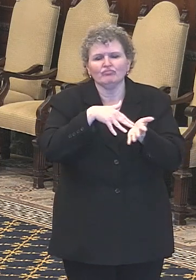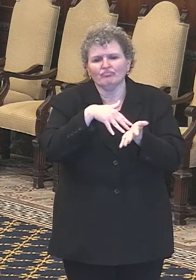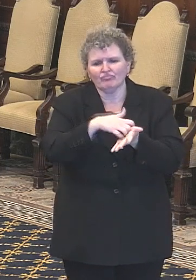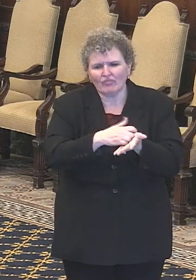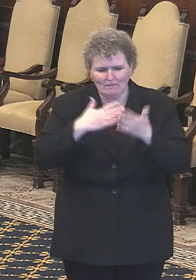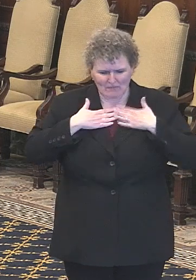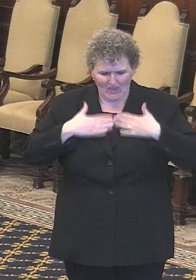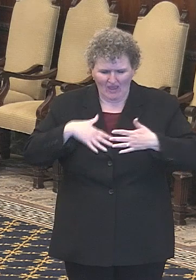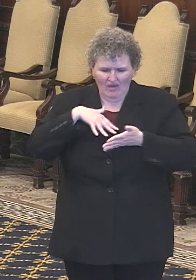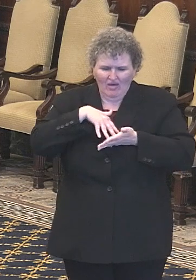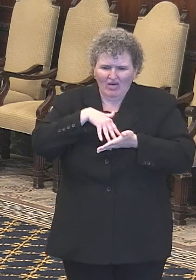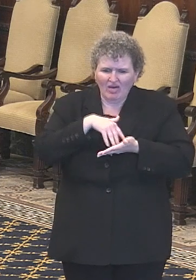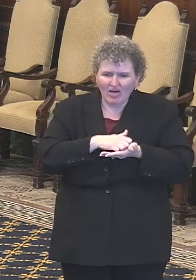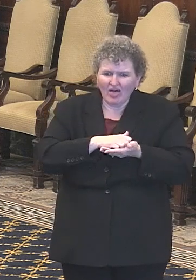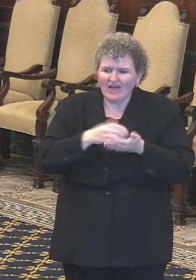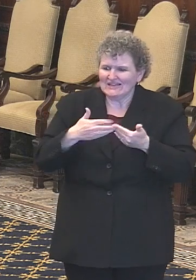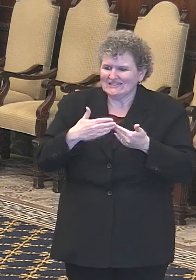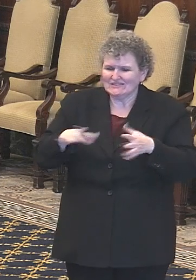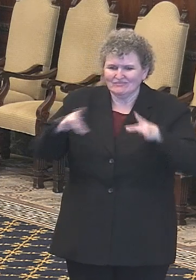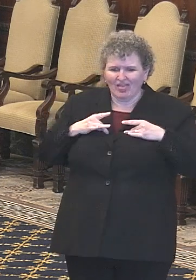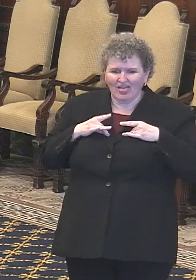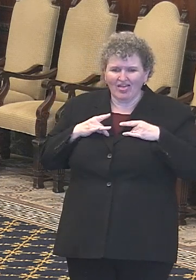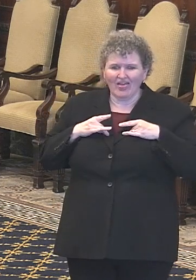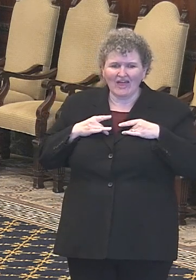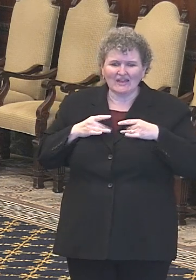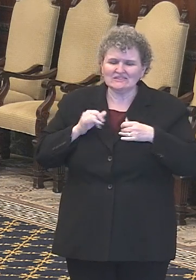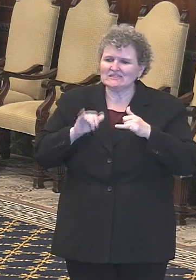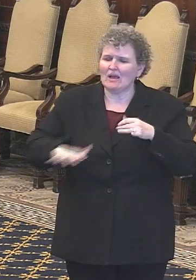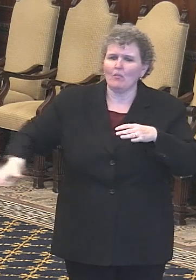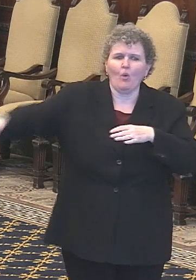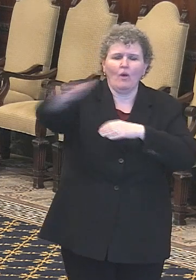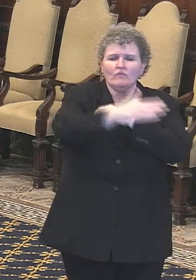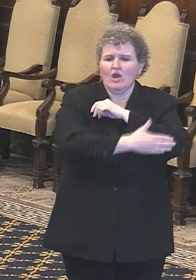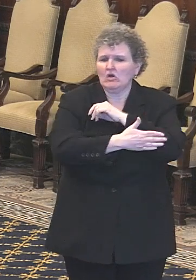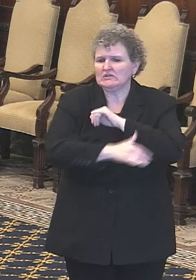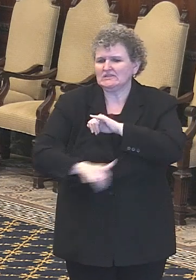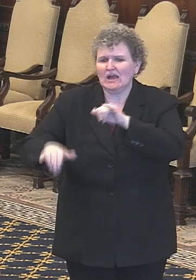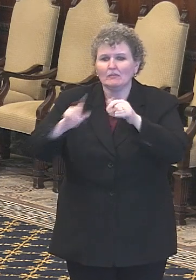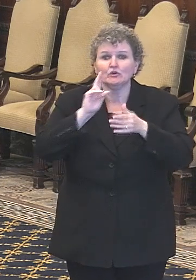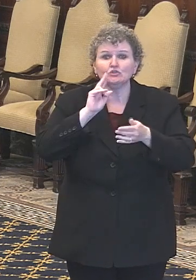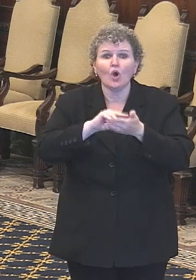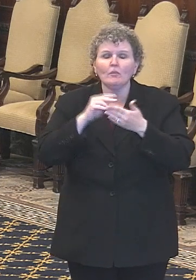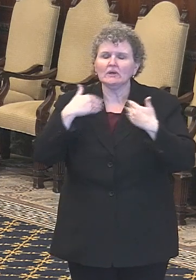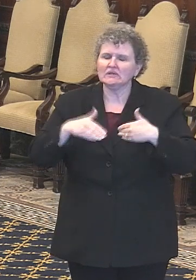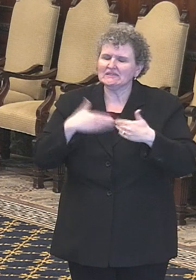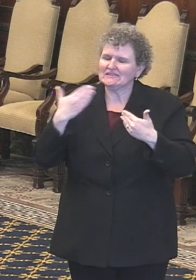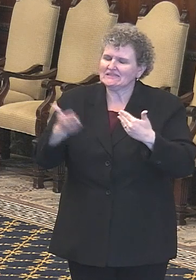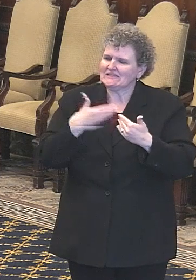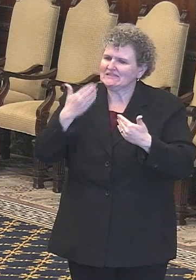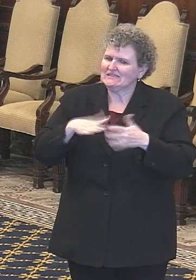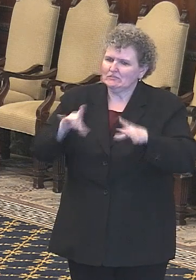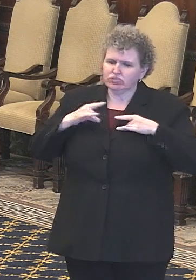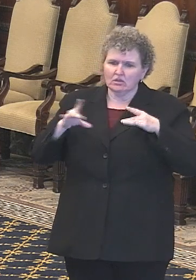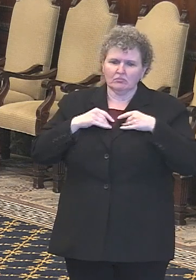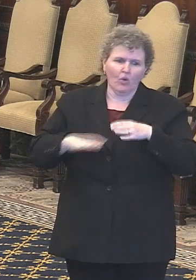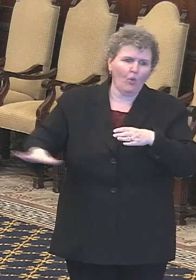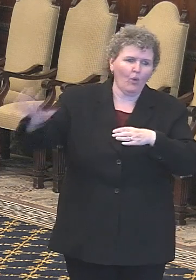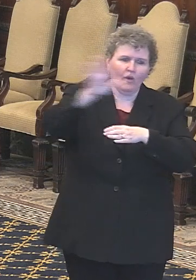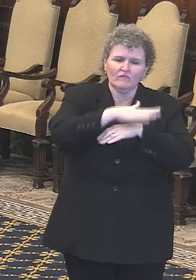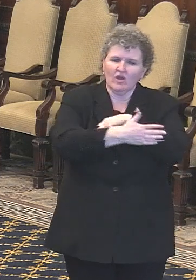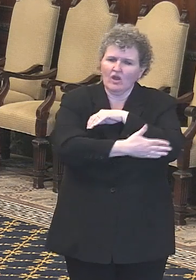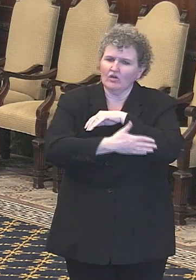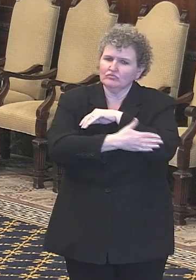Okay, well, that's it for me. Great. Thank you, Denise. Ryan McCrone of NBC 10, you're back up. Hey, thank